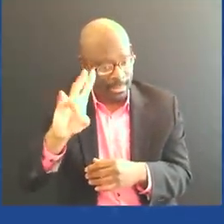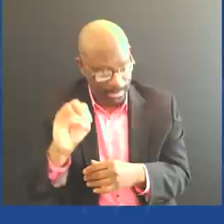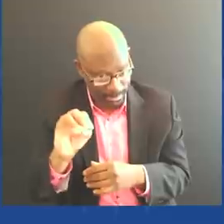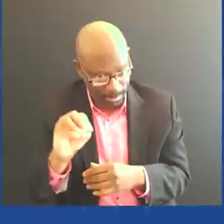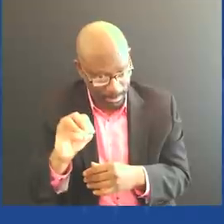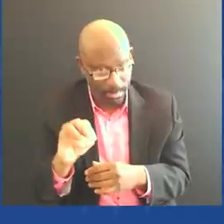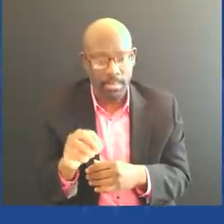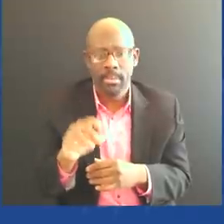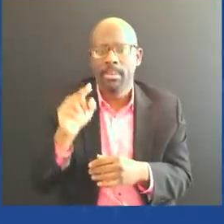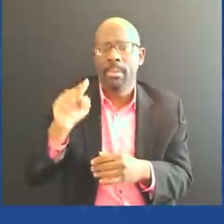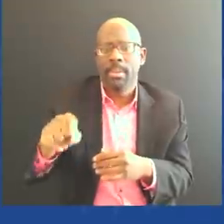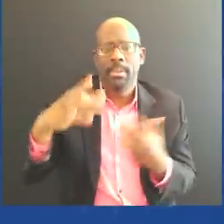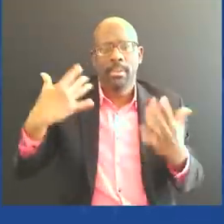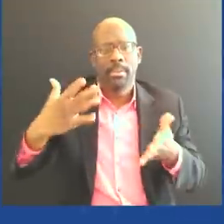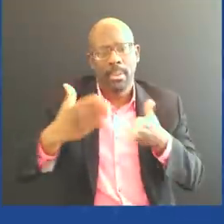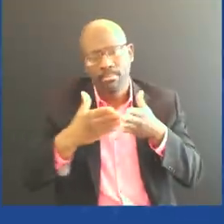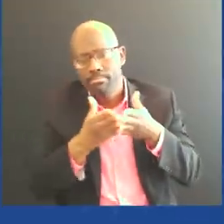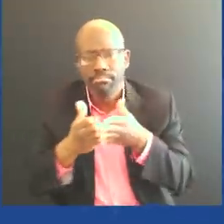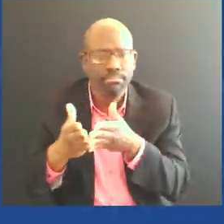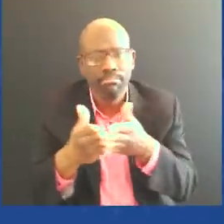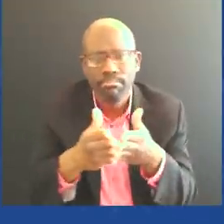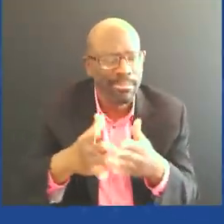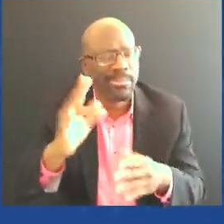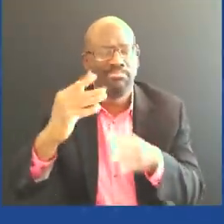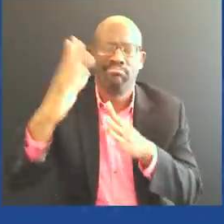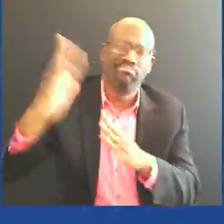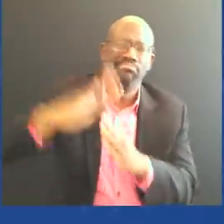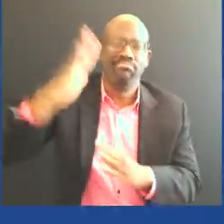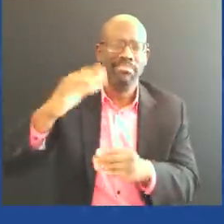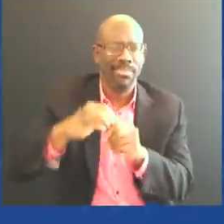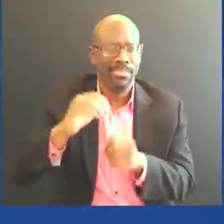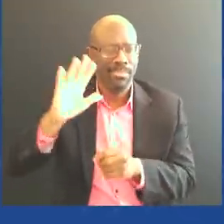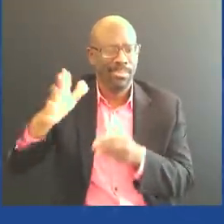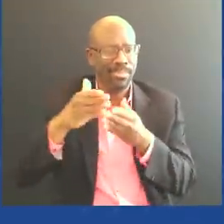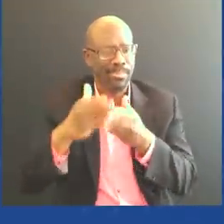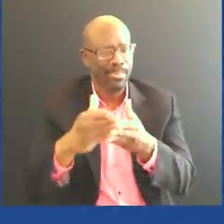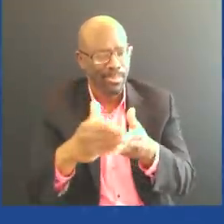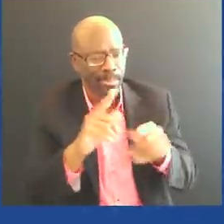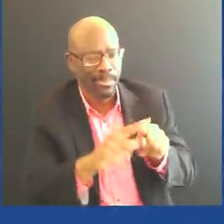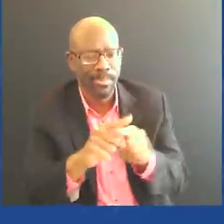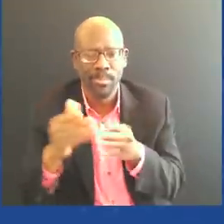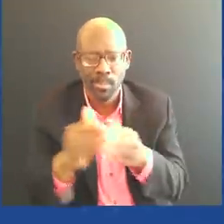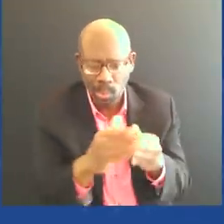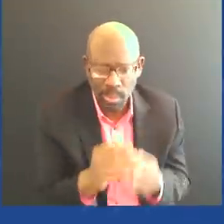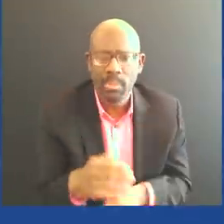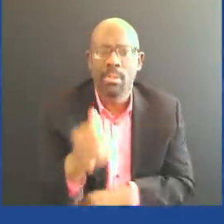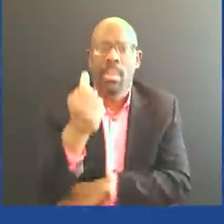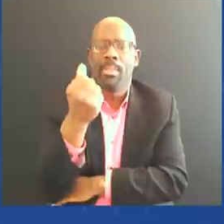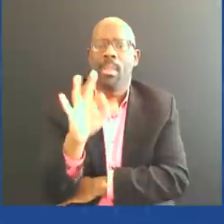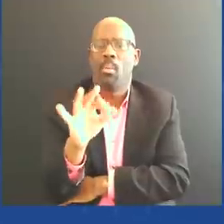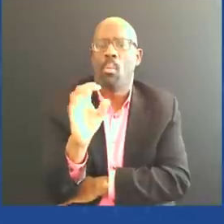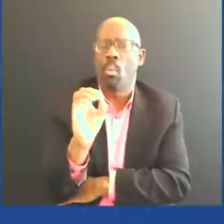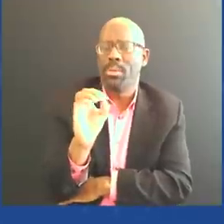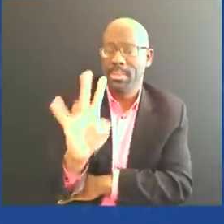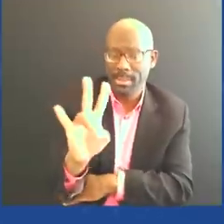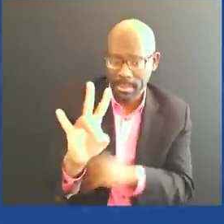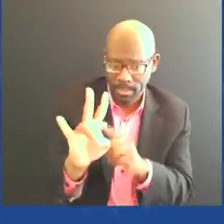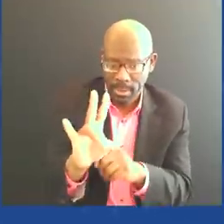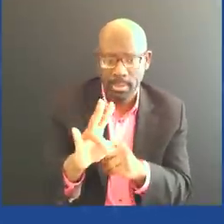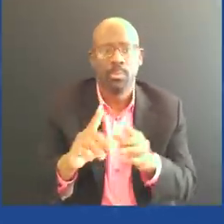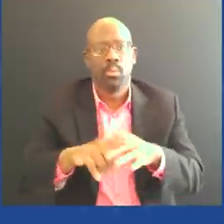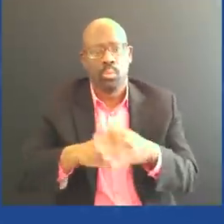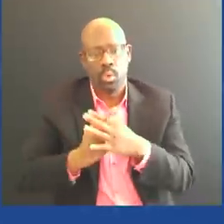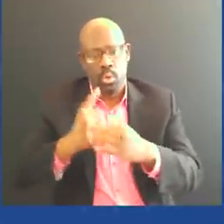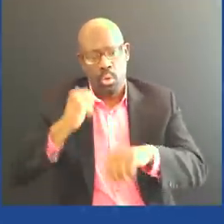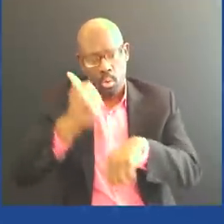Newport News Shipbuilding in November of 1907, launched in January 1909, and completed in April 1910. The sixth ship to be named